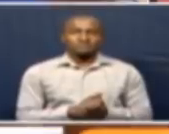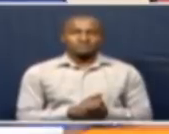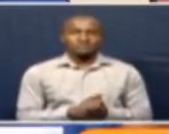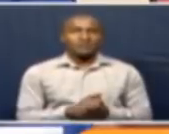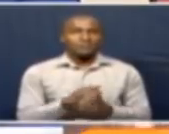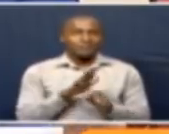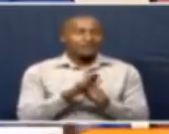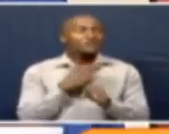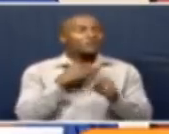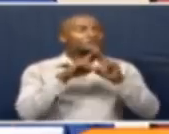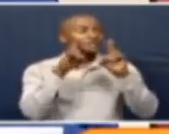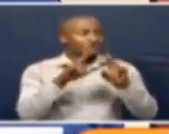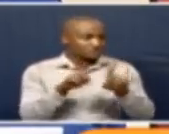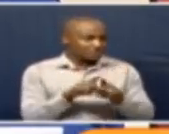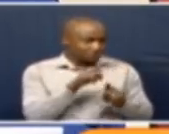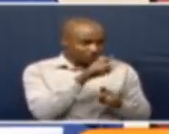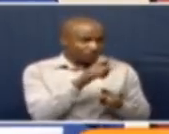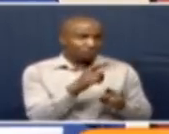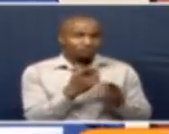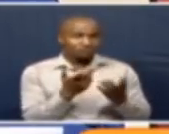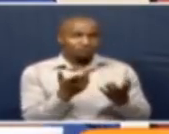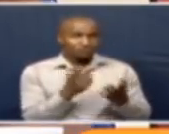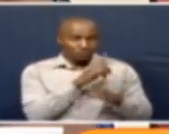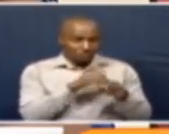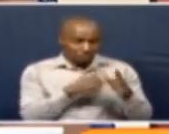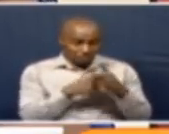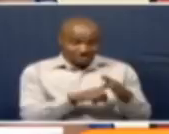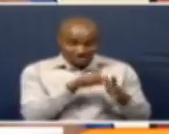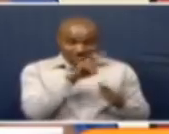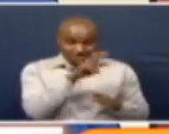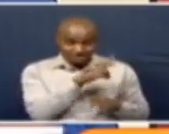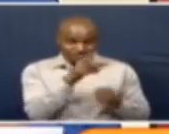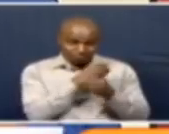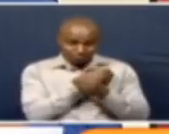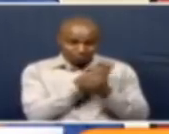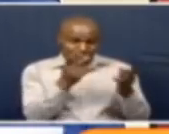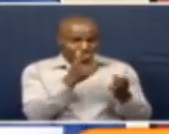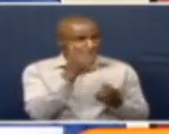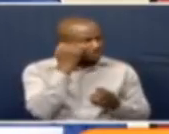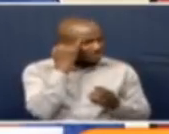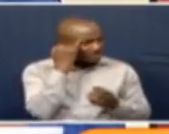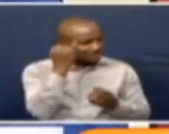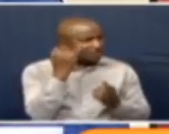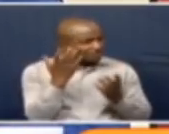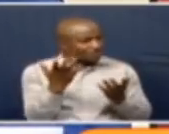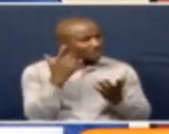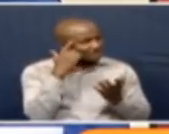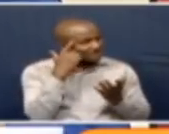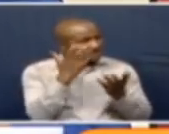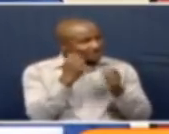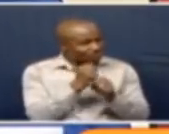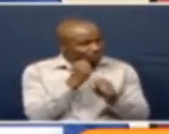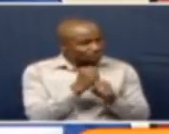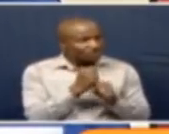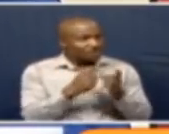go international as well. So for you, when you started this hashtag, what ideally do you think should be done so that